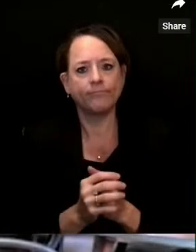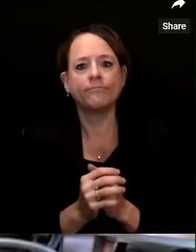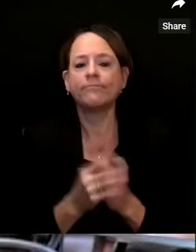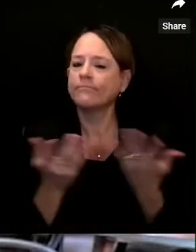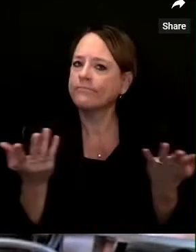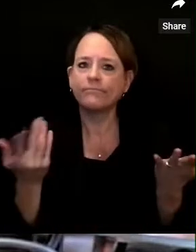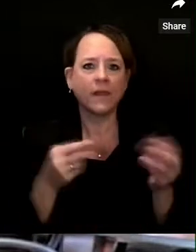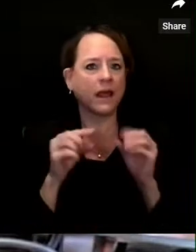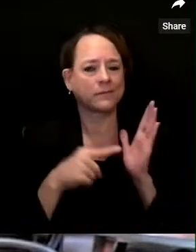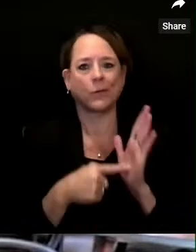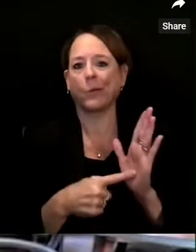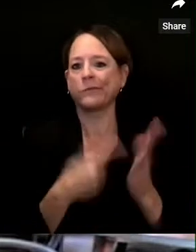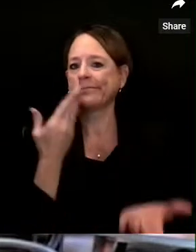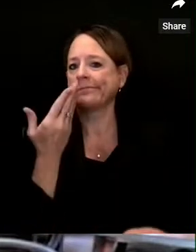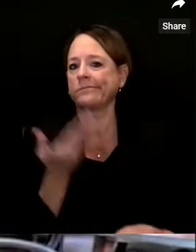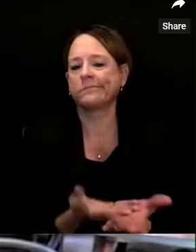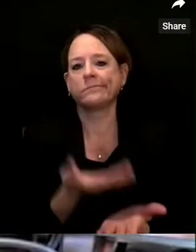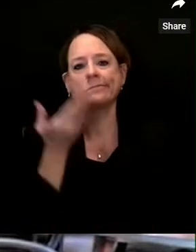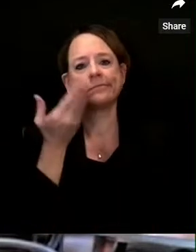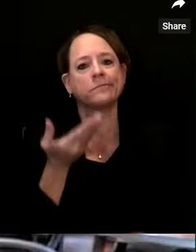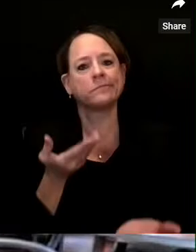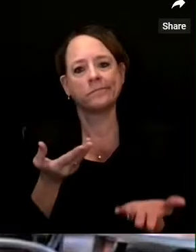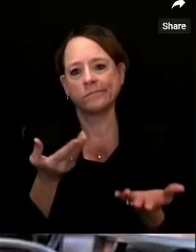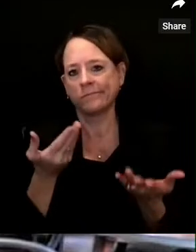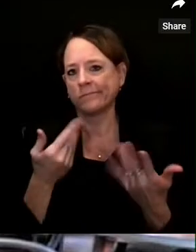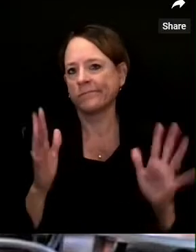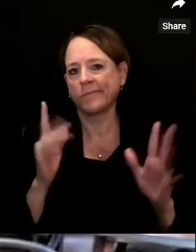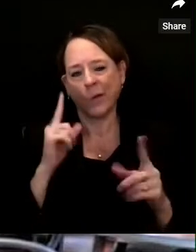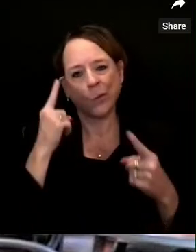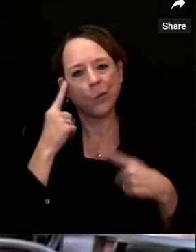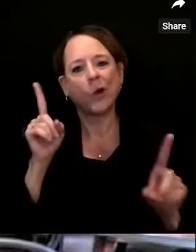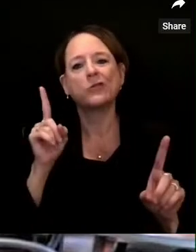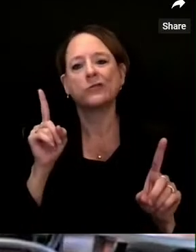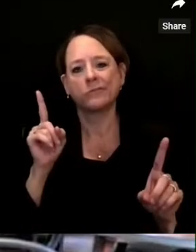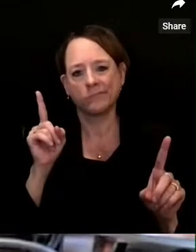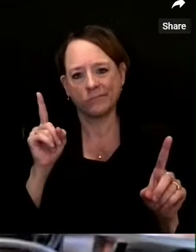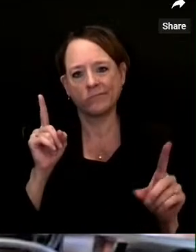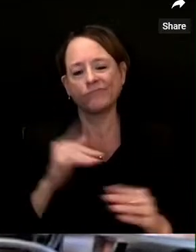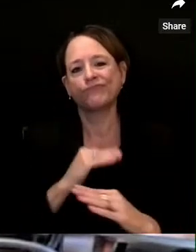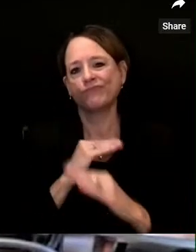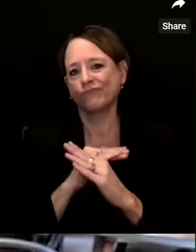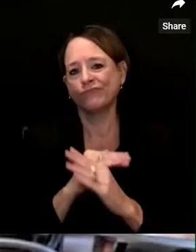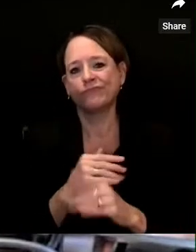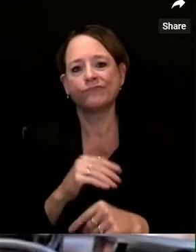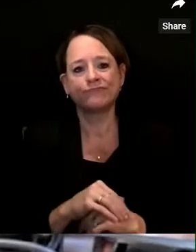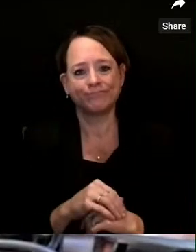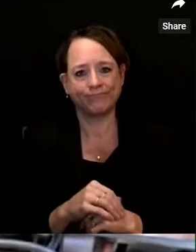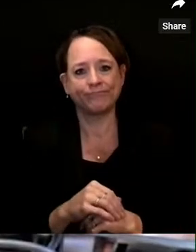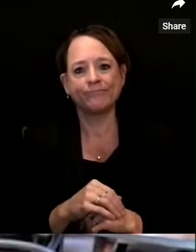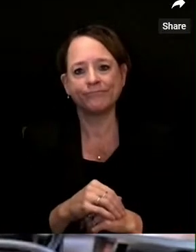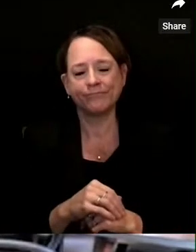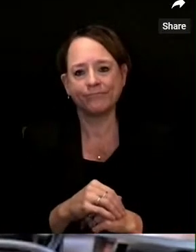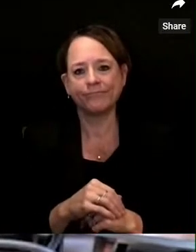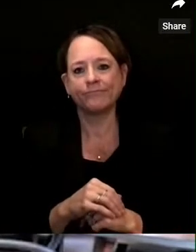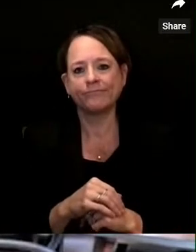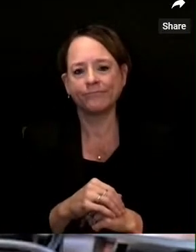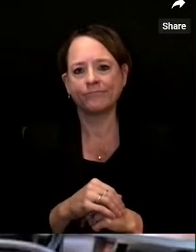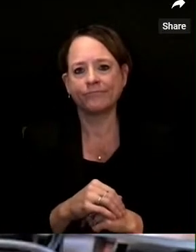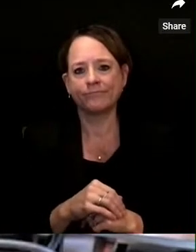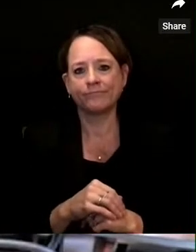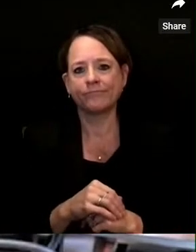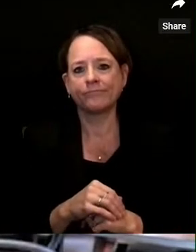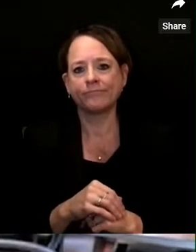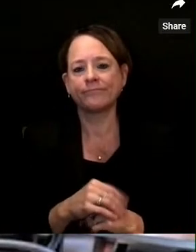of them are extremely effective against preventing severe disease, preventing hospitalization,